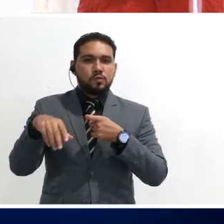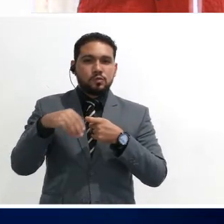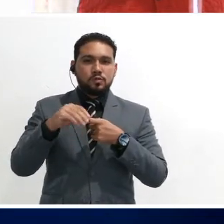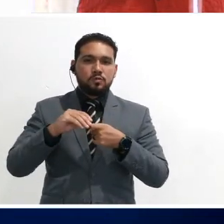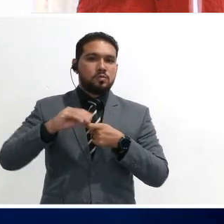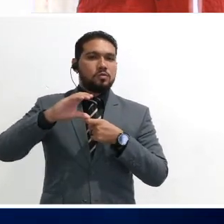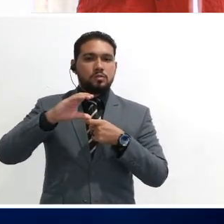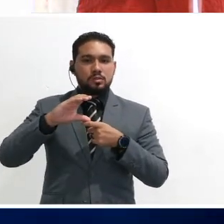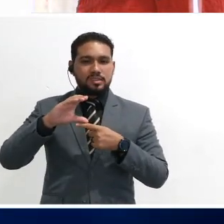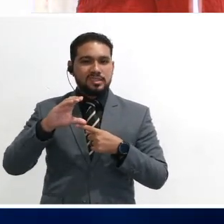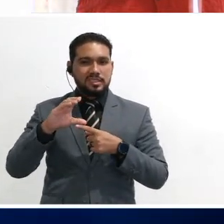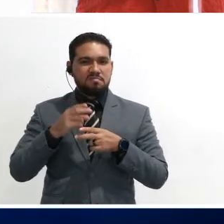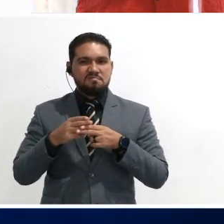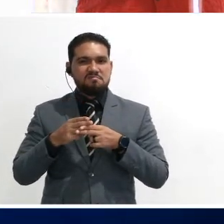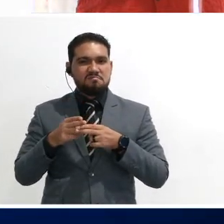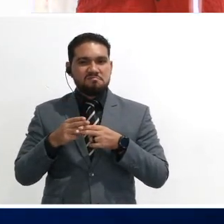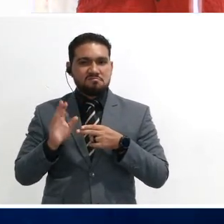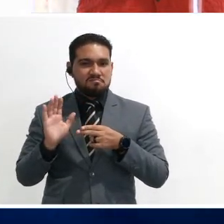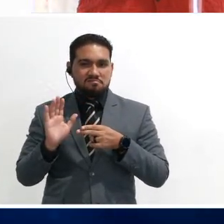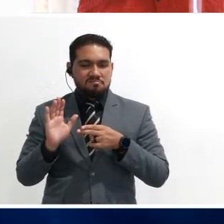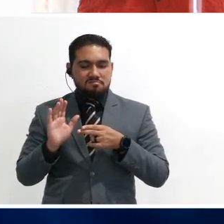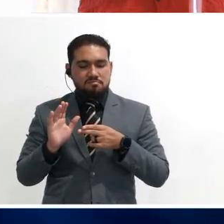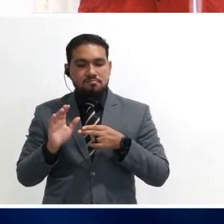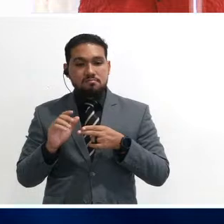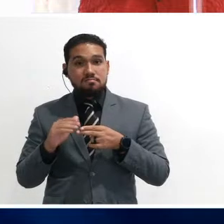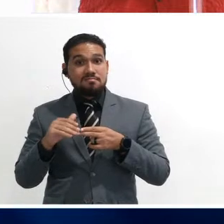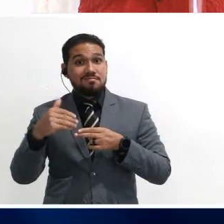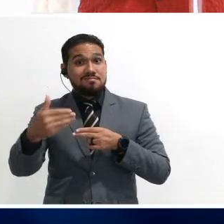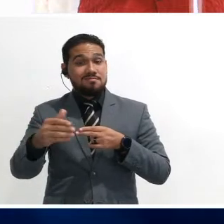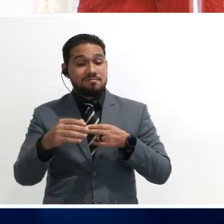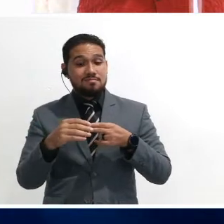so that's how we get the mold outside the edges of the chip.